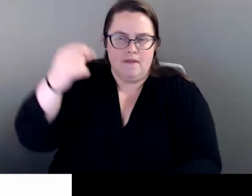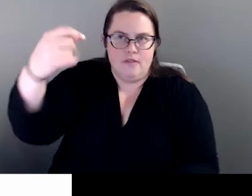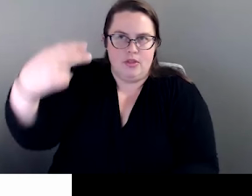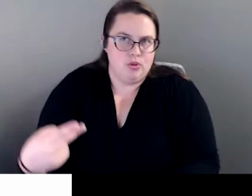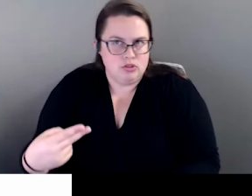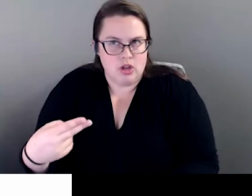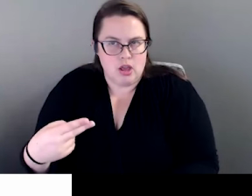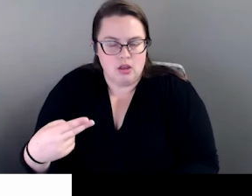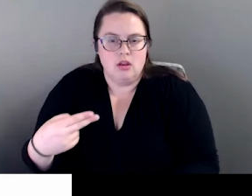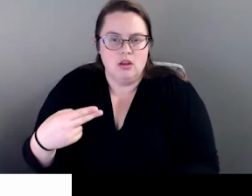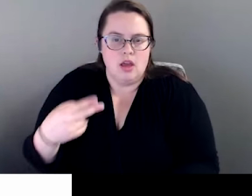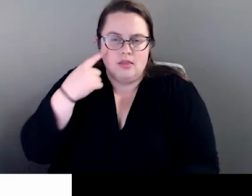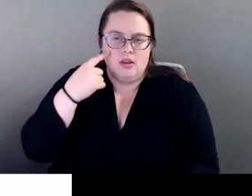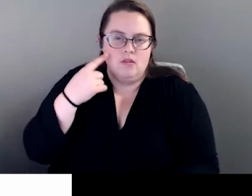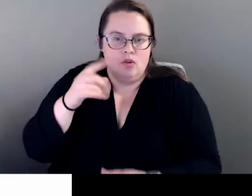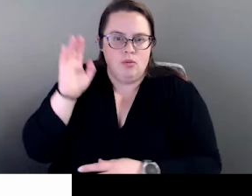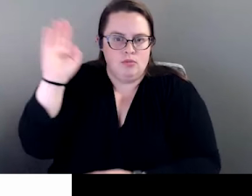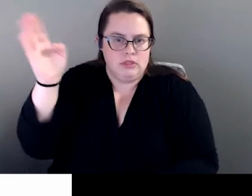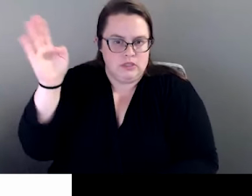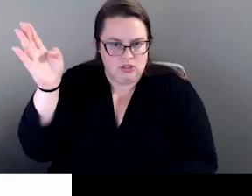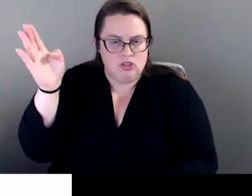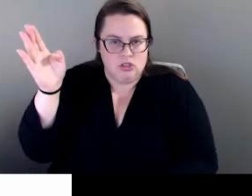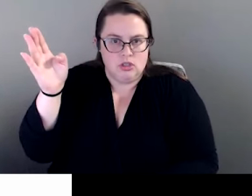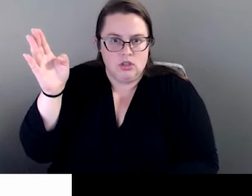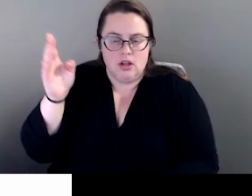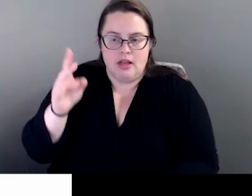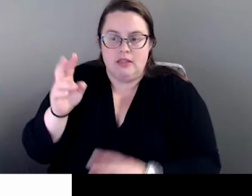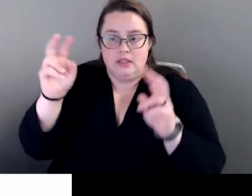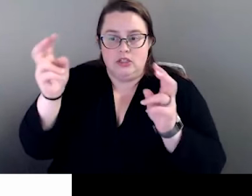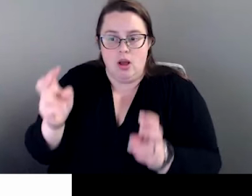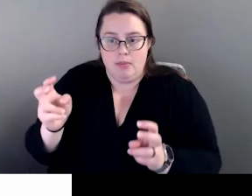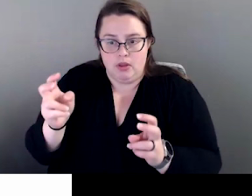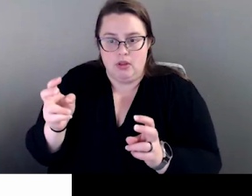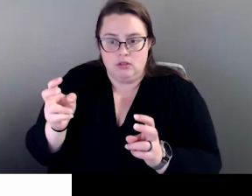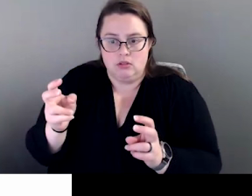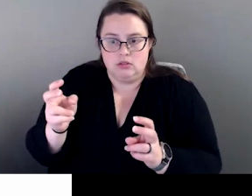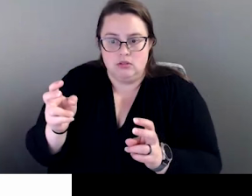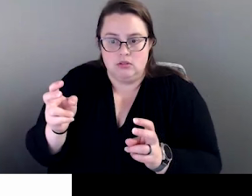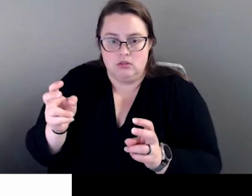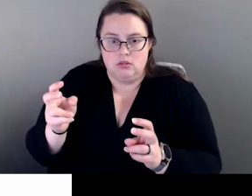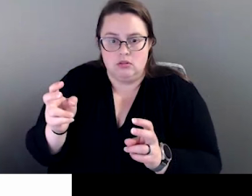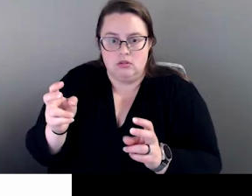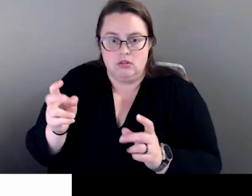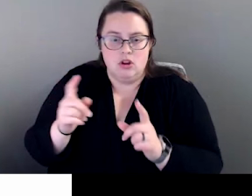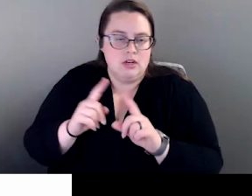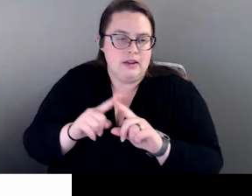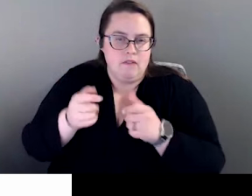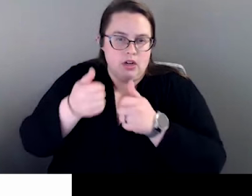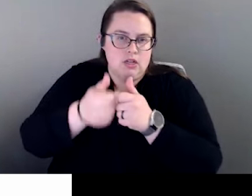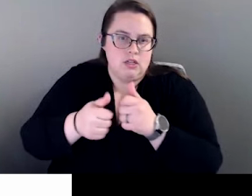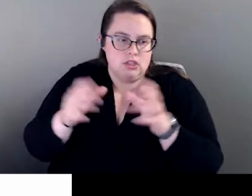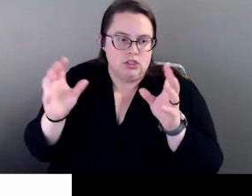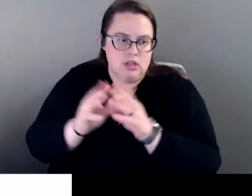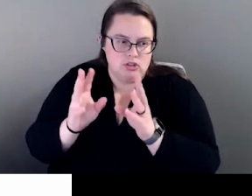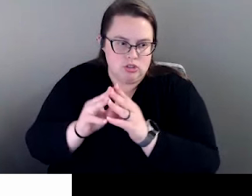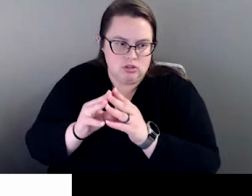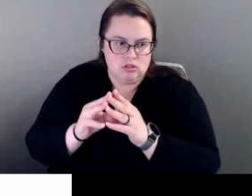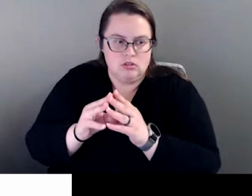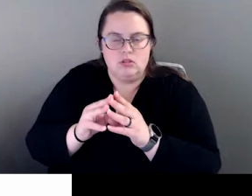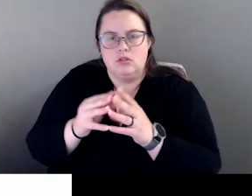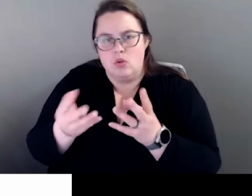to do a presentation. And the topics are covered. They're different every session. So